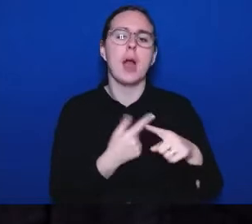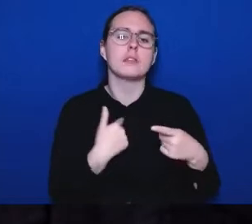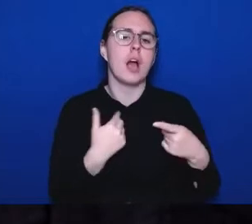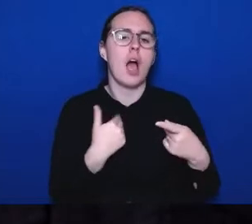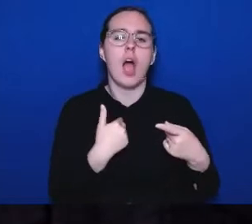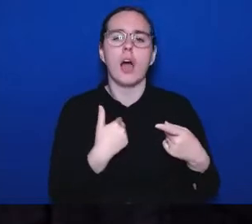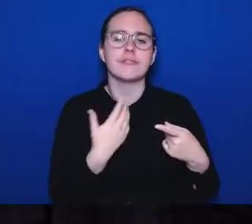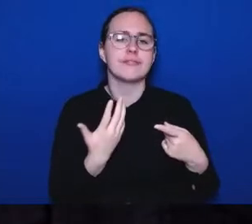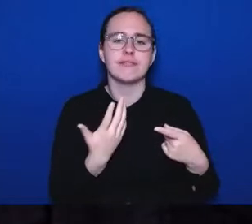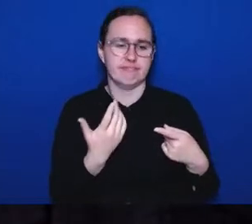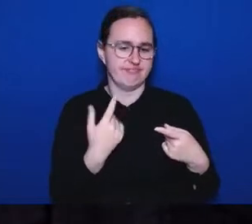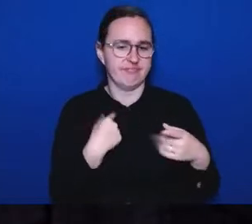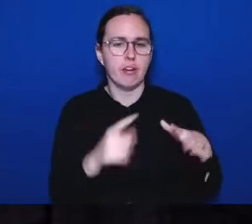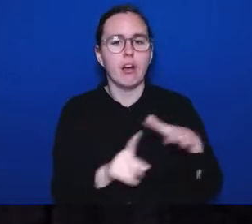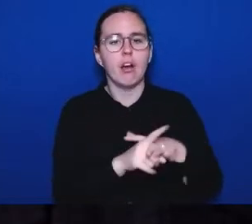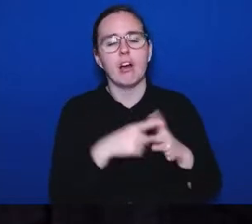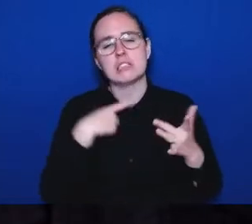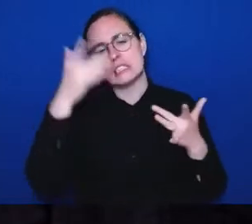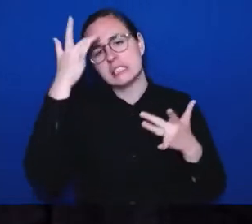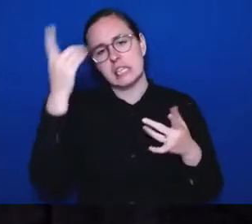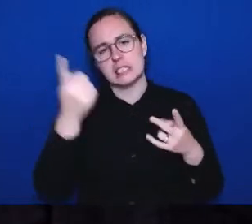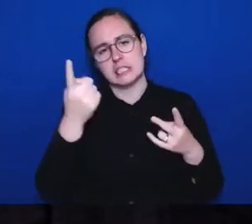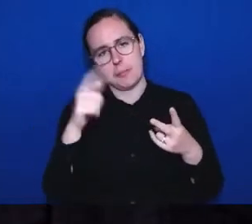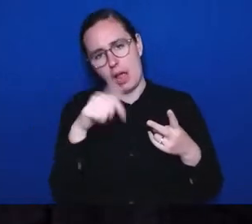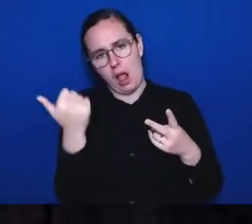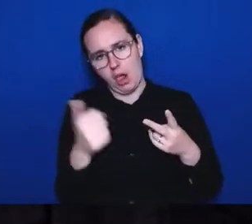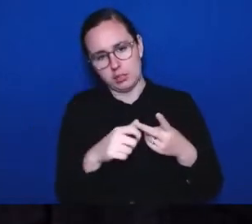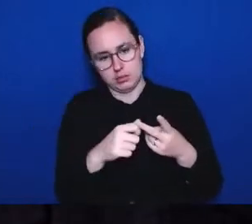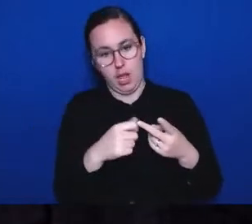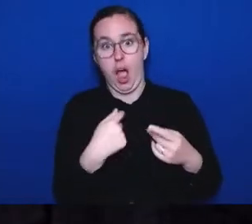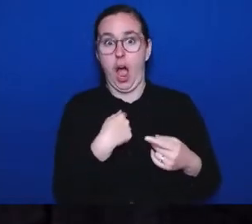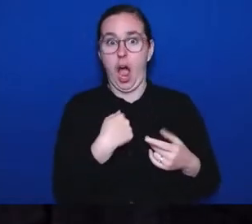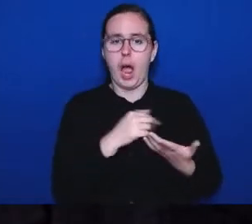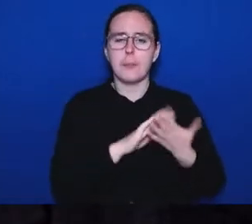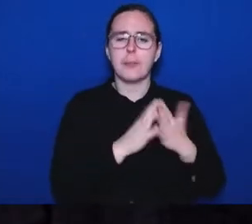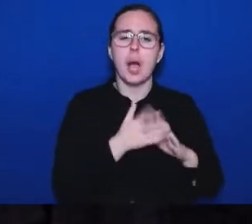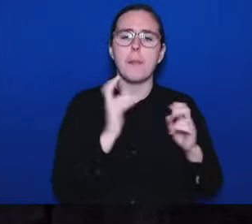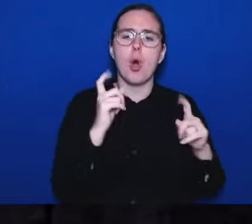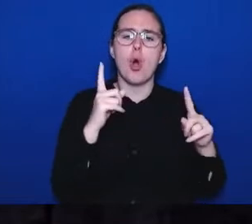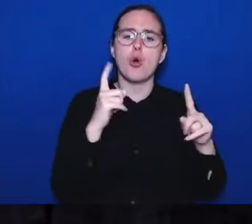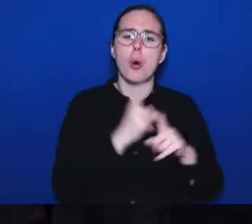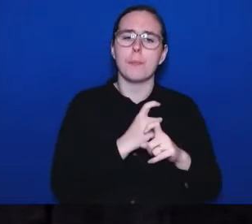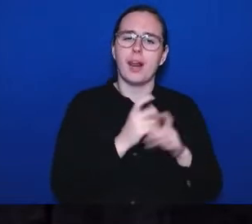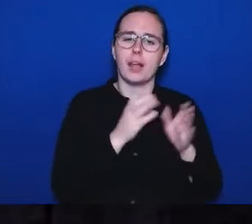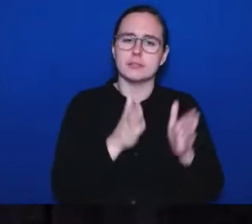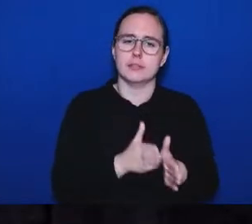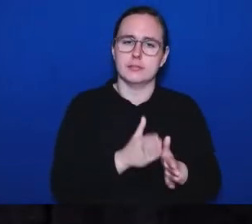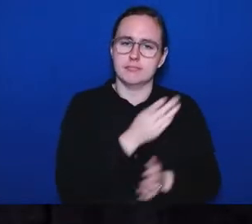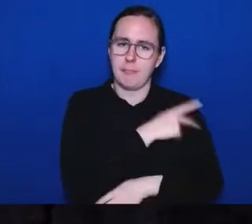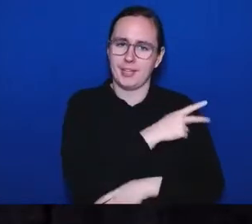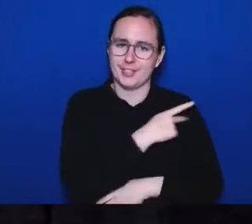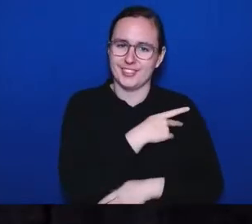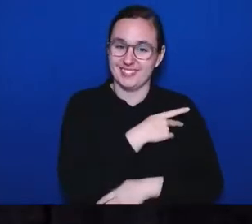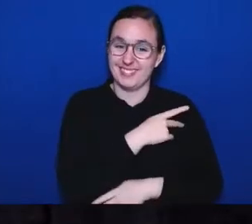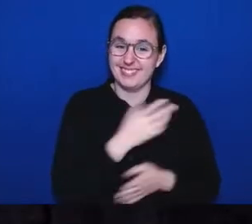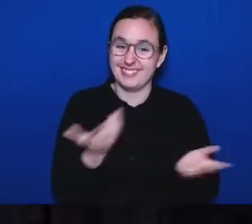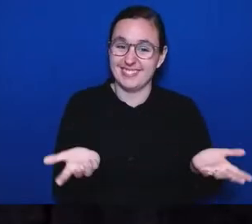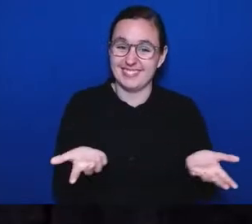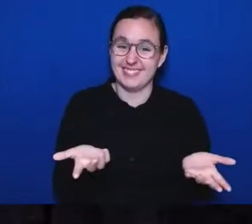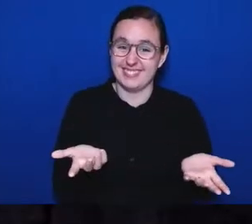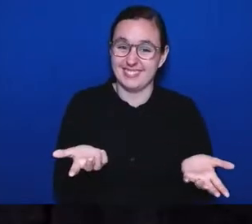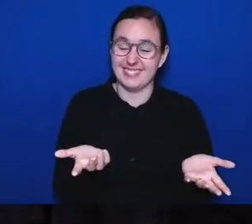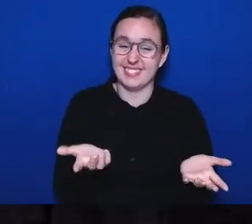adds to the complexity. It's the reason why people with chronic disease really need a full-time healthcare practitioner